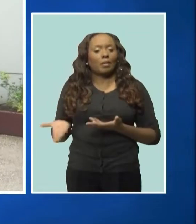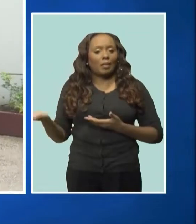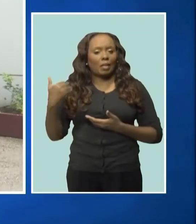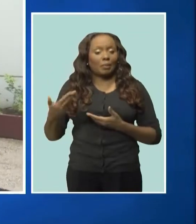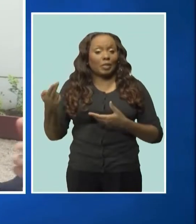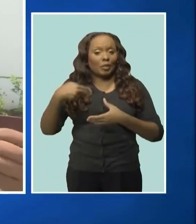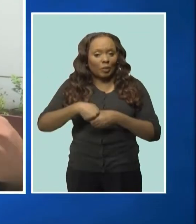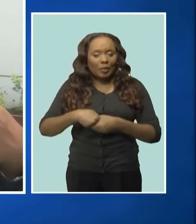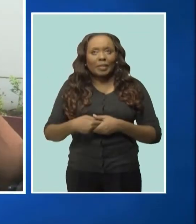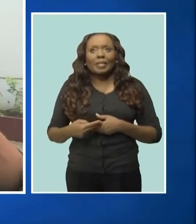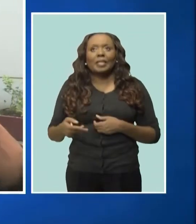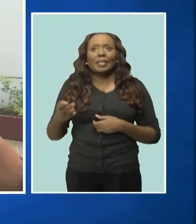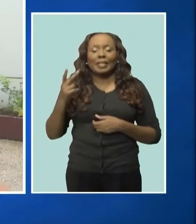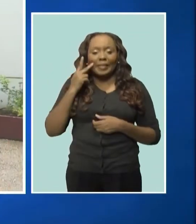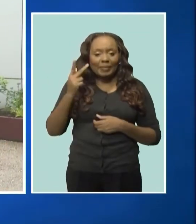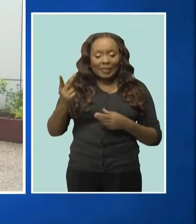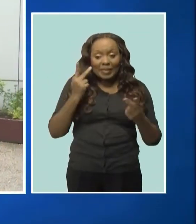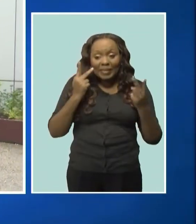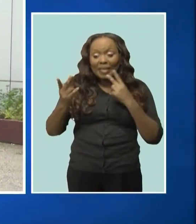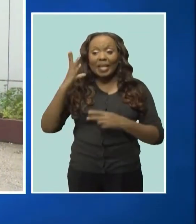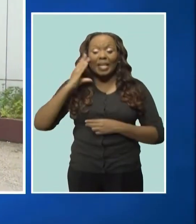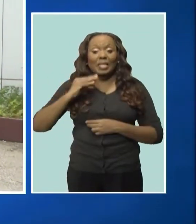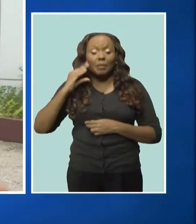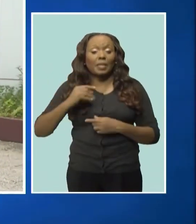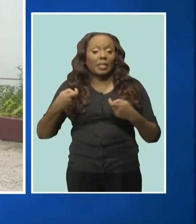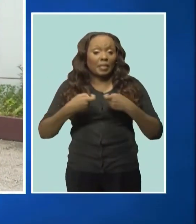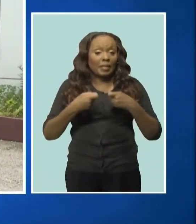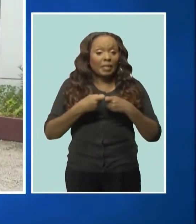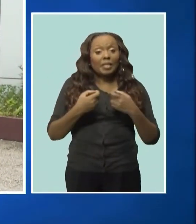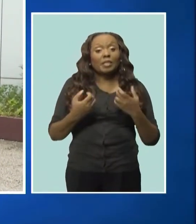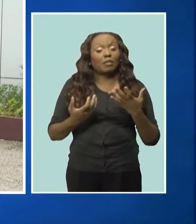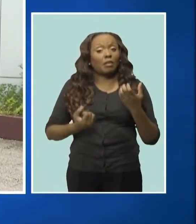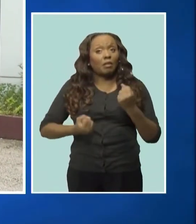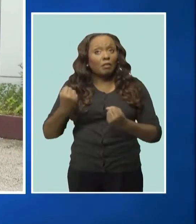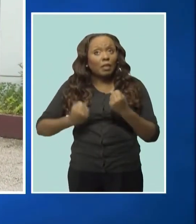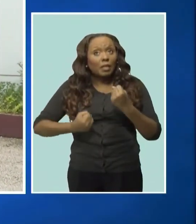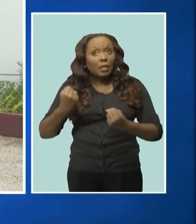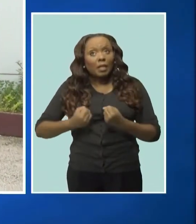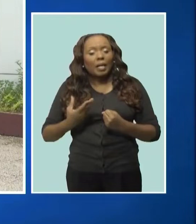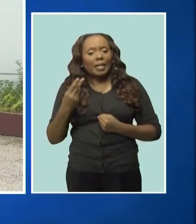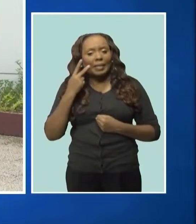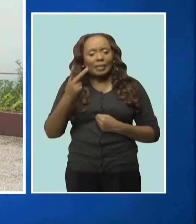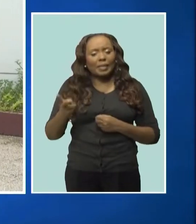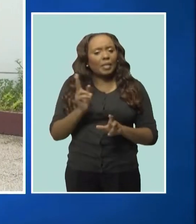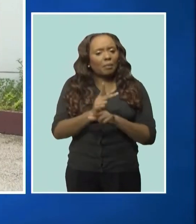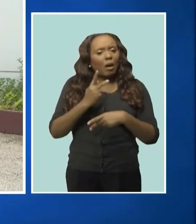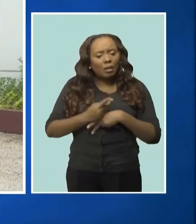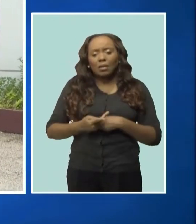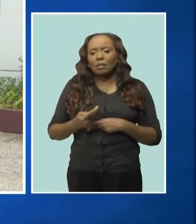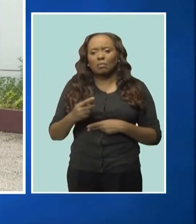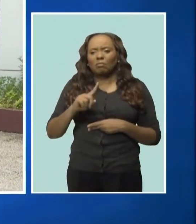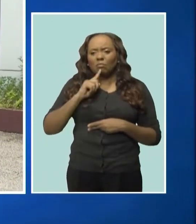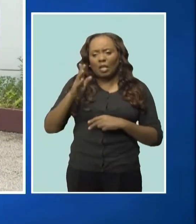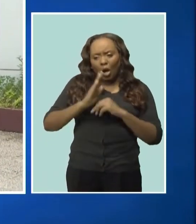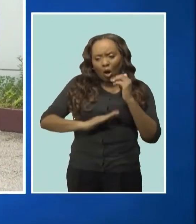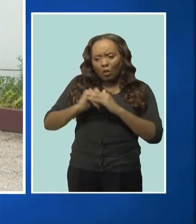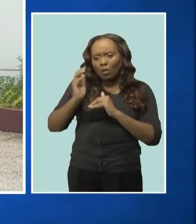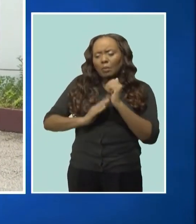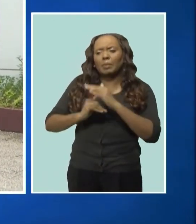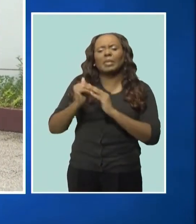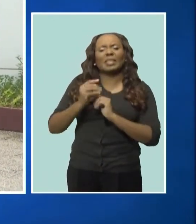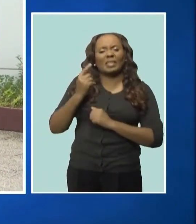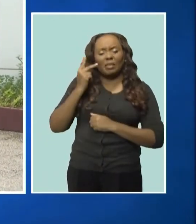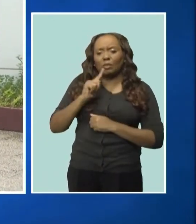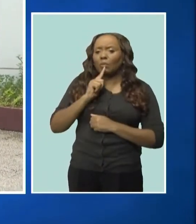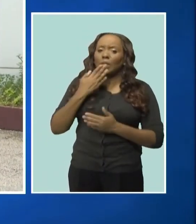can touch, see and feel the product that they would be financing and be comfortable to know that that's what